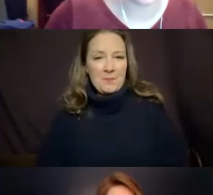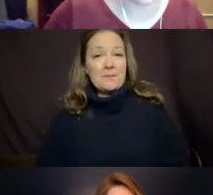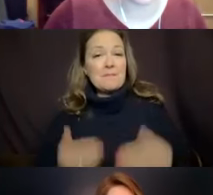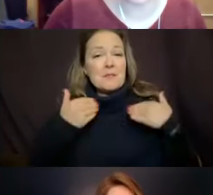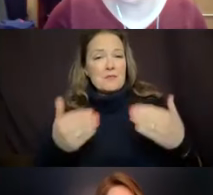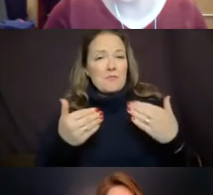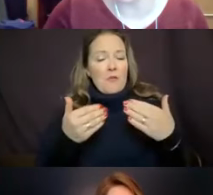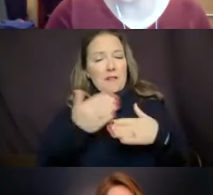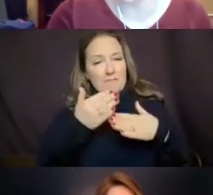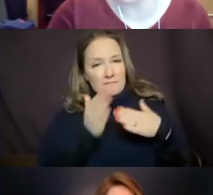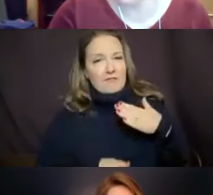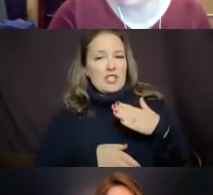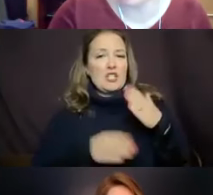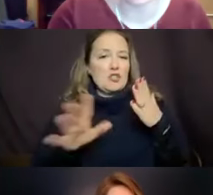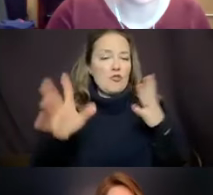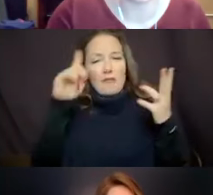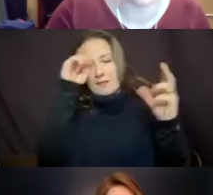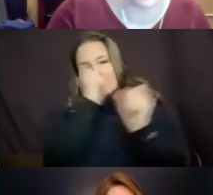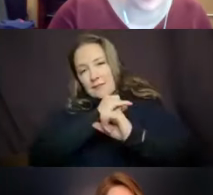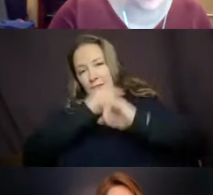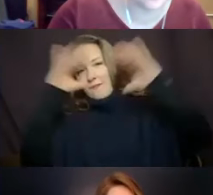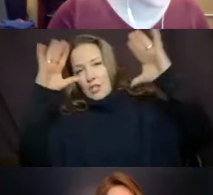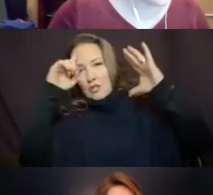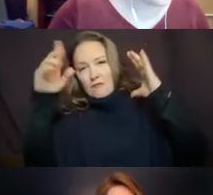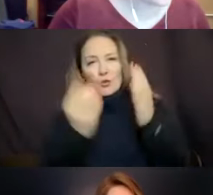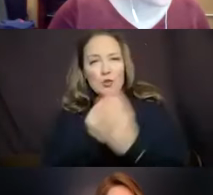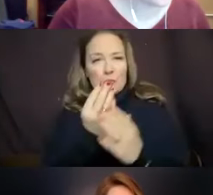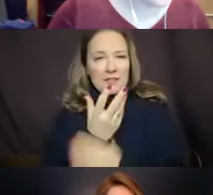up your vision for the spring.